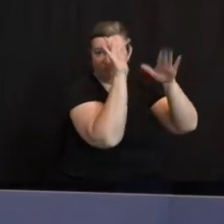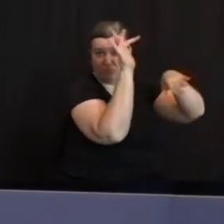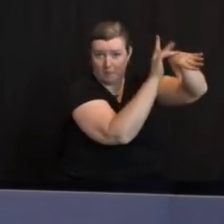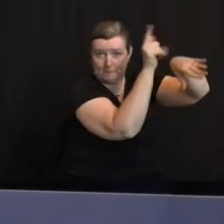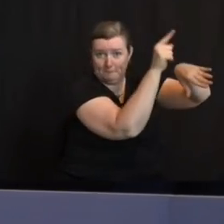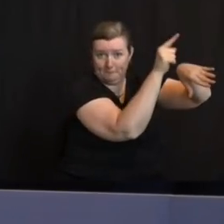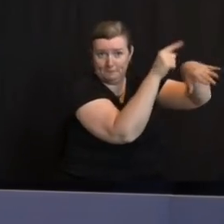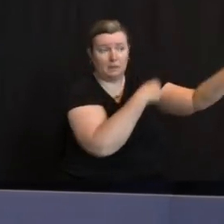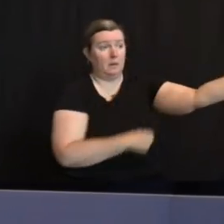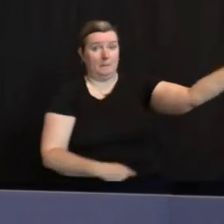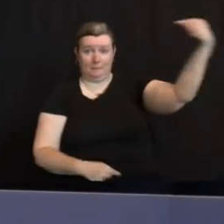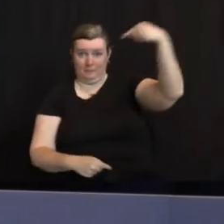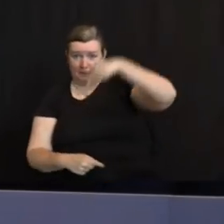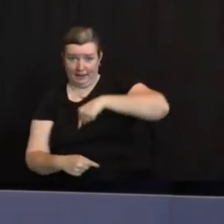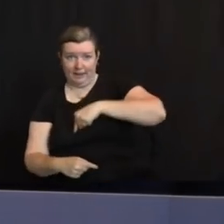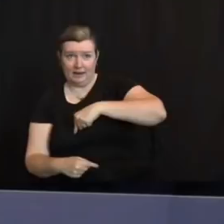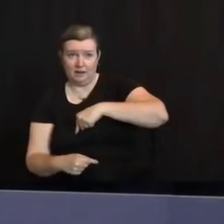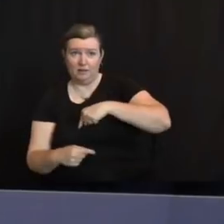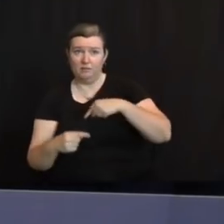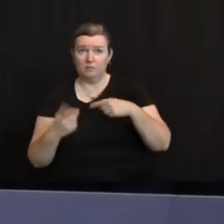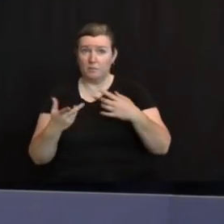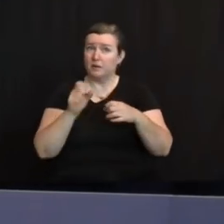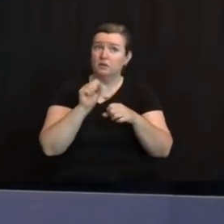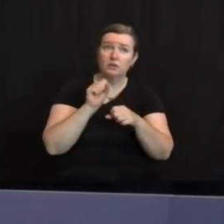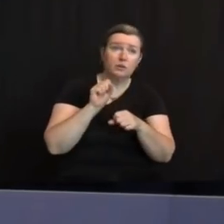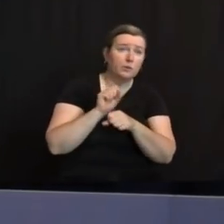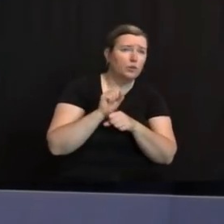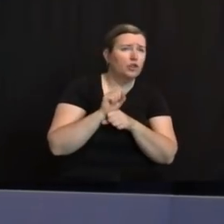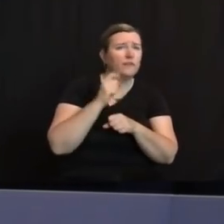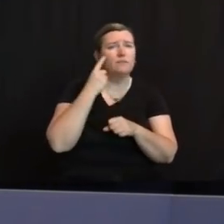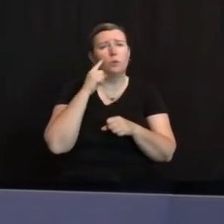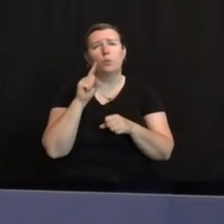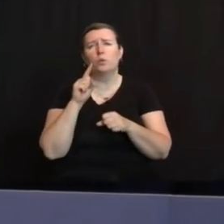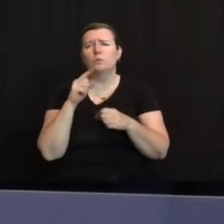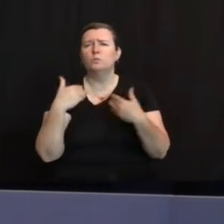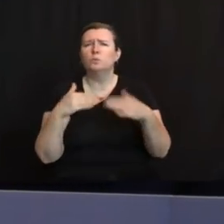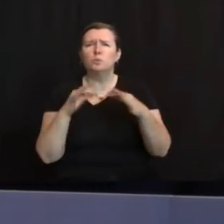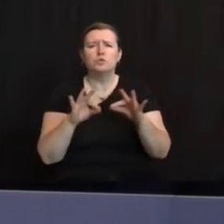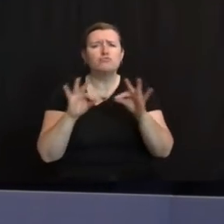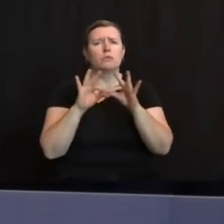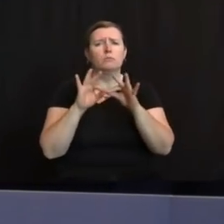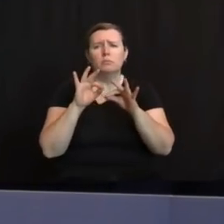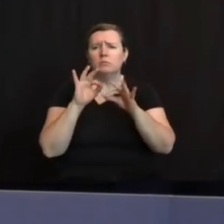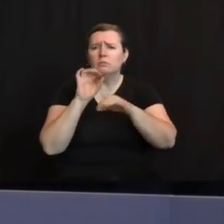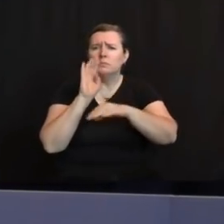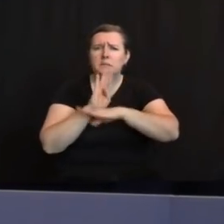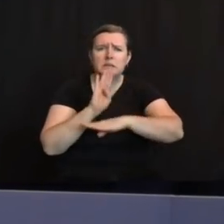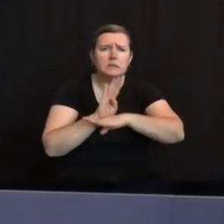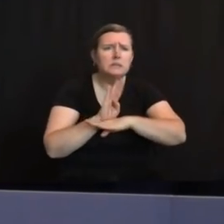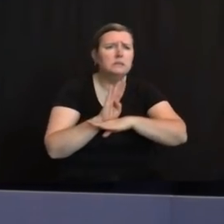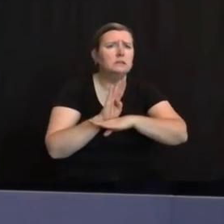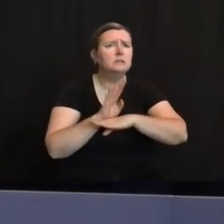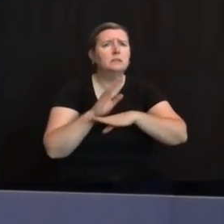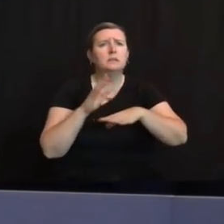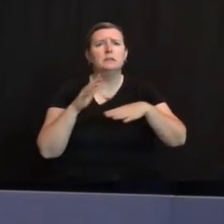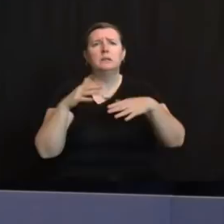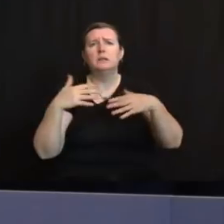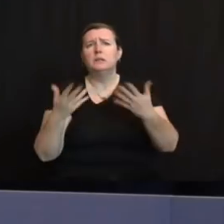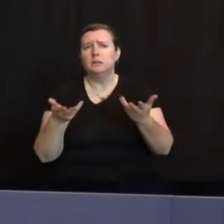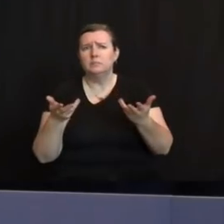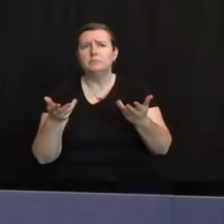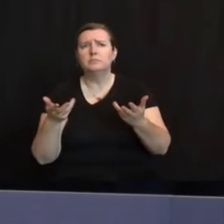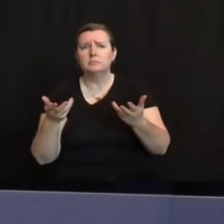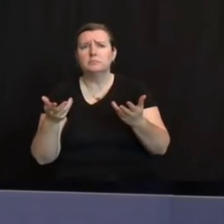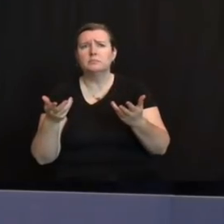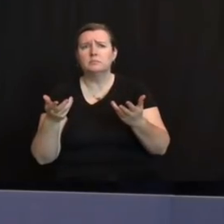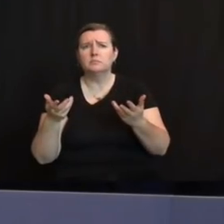New Jersey who work in critical infrastructure or essential positions as designated by the Cybersecurity